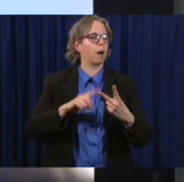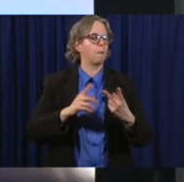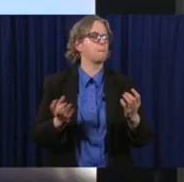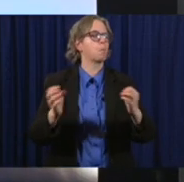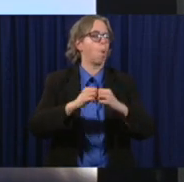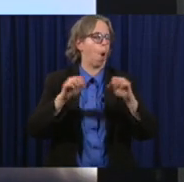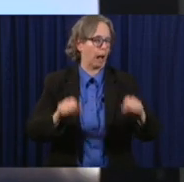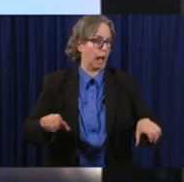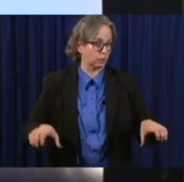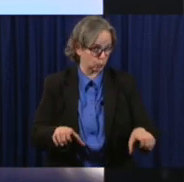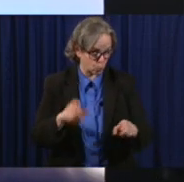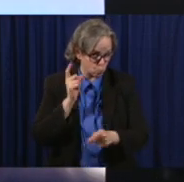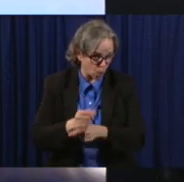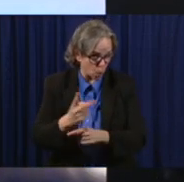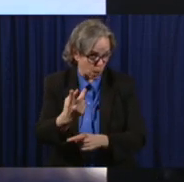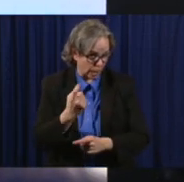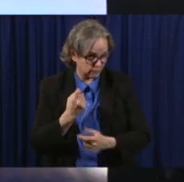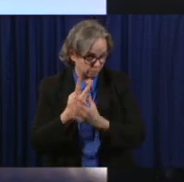Am I hearing you correctly? Yes.